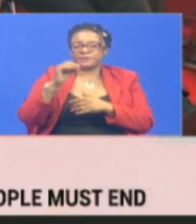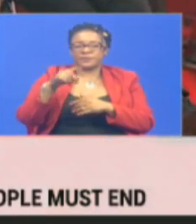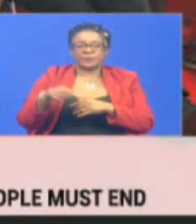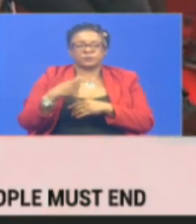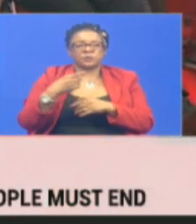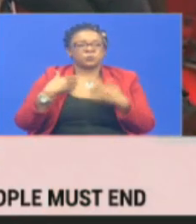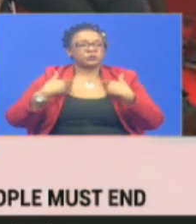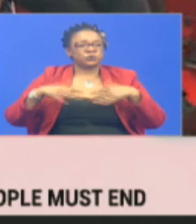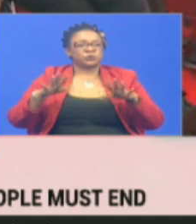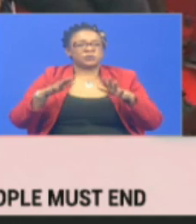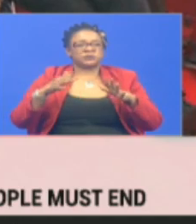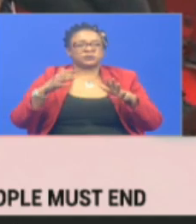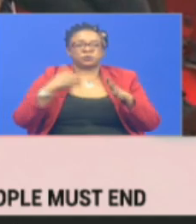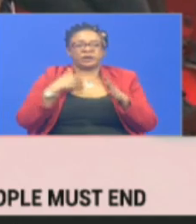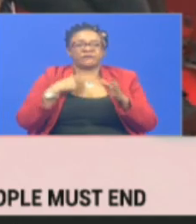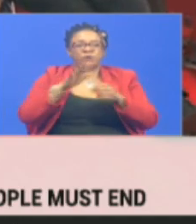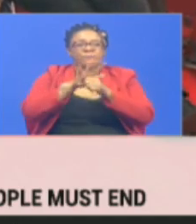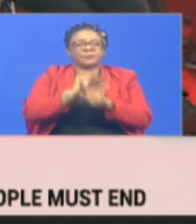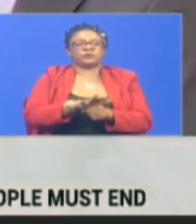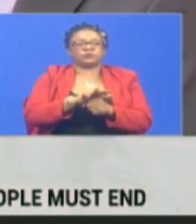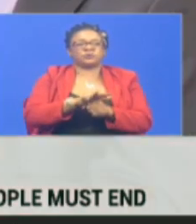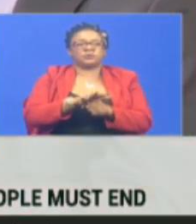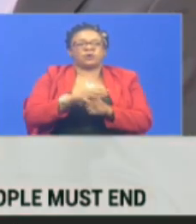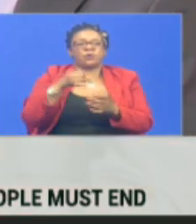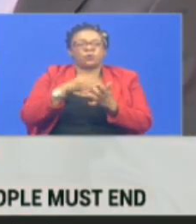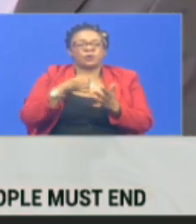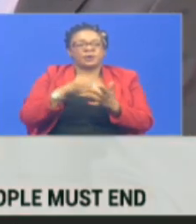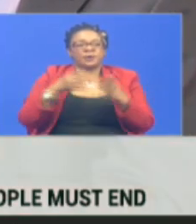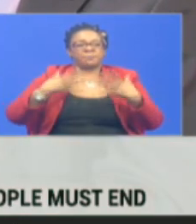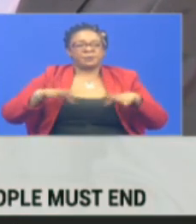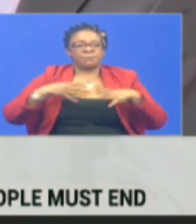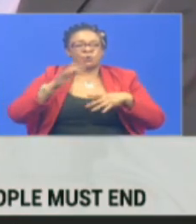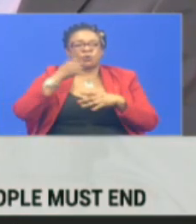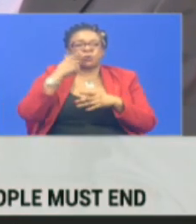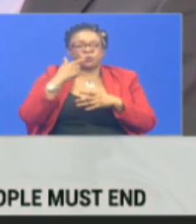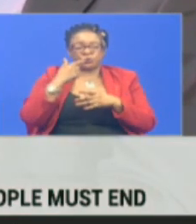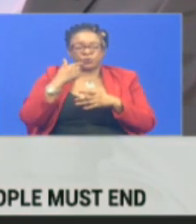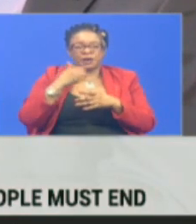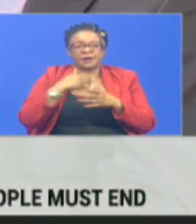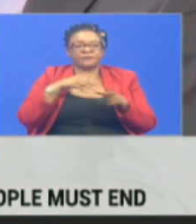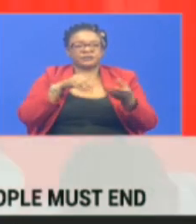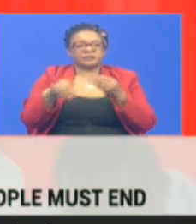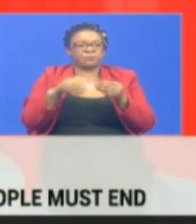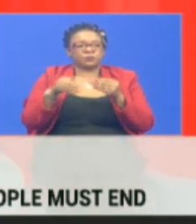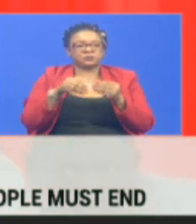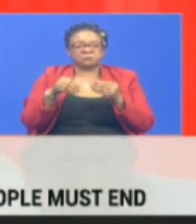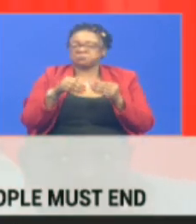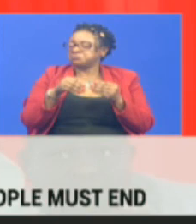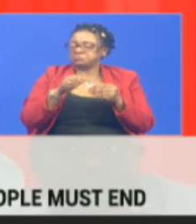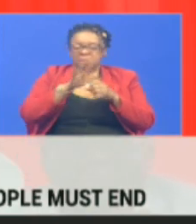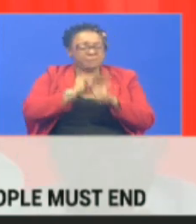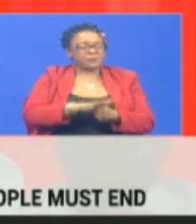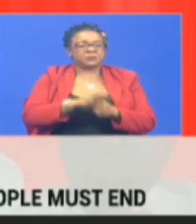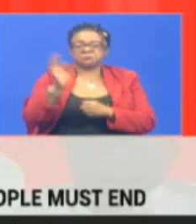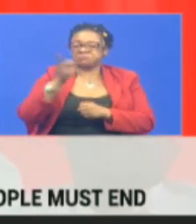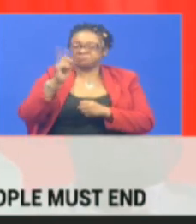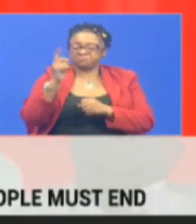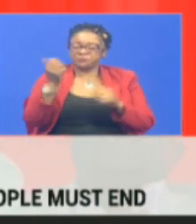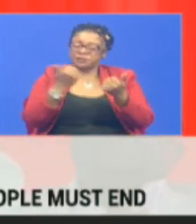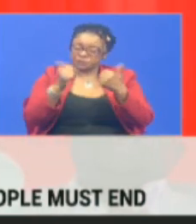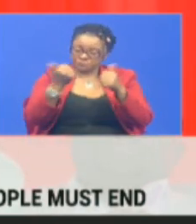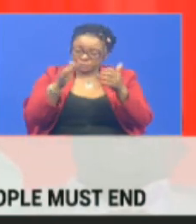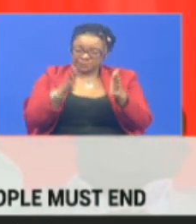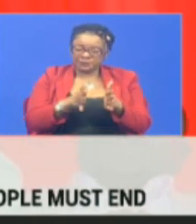hatutaki kuwe na ubaguzi. Na hata watu wanaoishi na ulemavu are not an exception. They are sportsmen, they